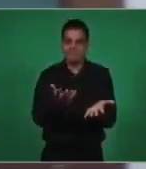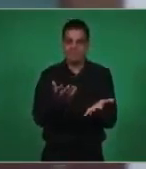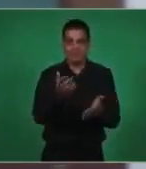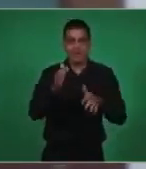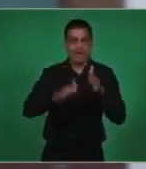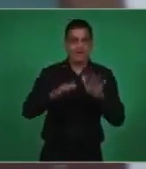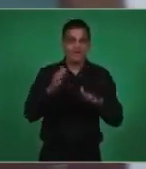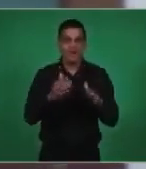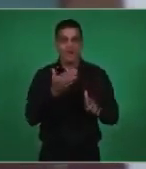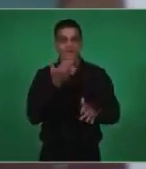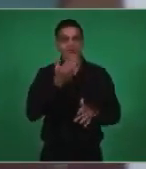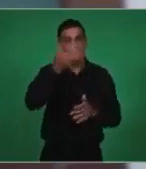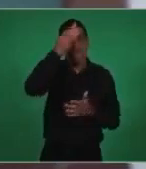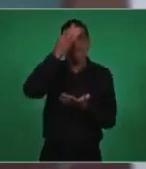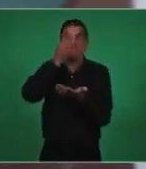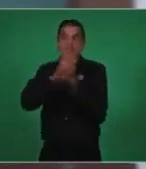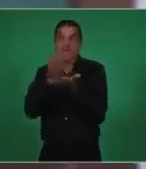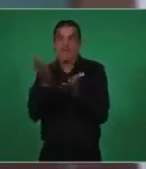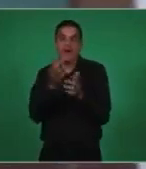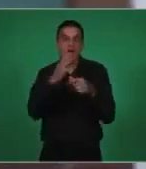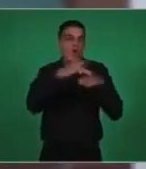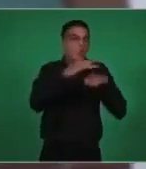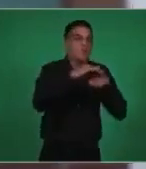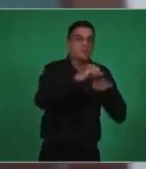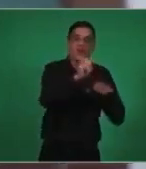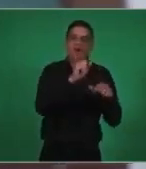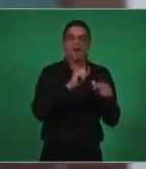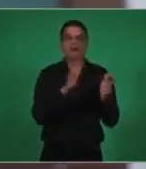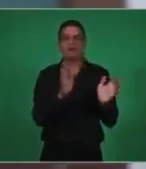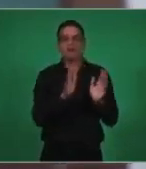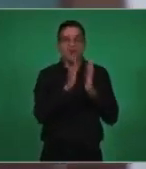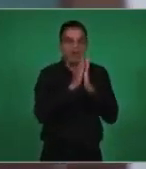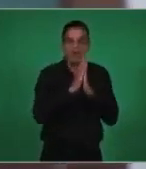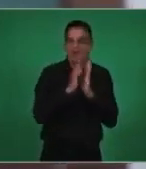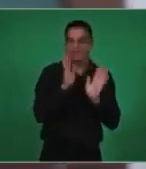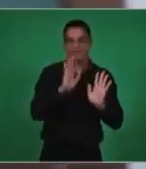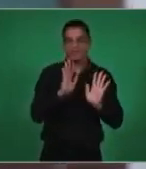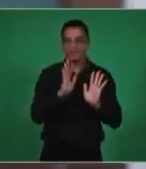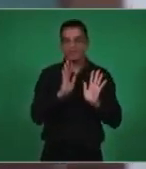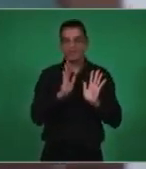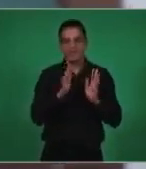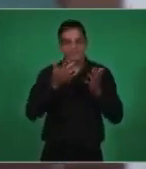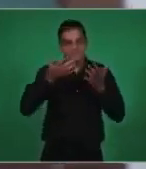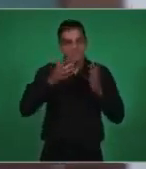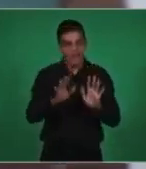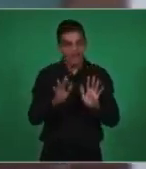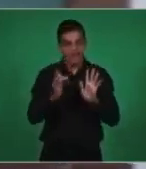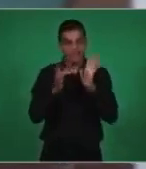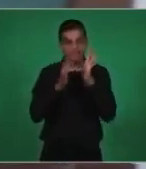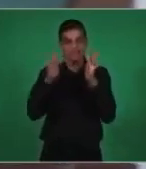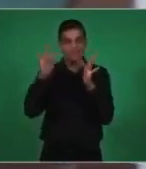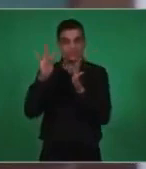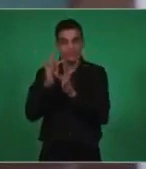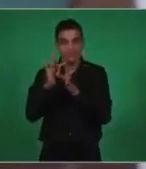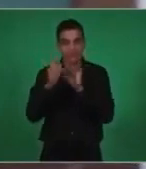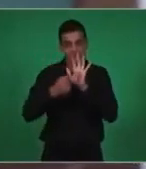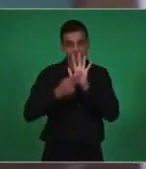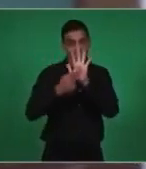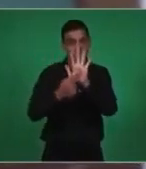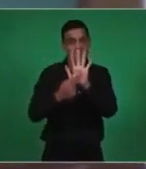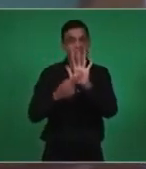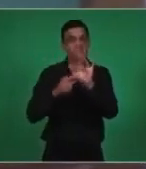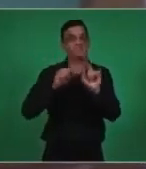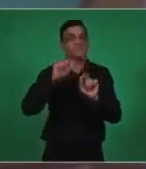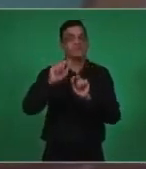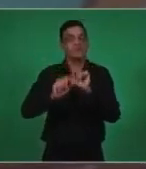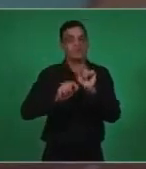for the sick or to heal someone or to evangelize. But for this, they said, God, give us faith. But